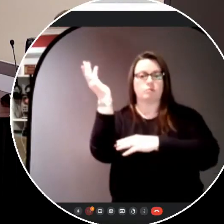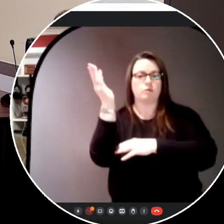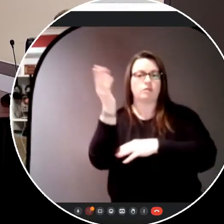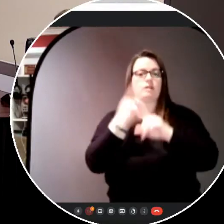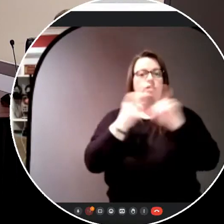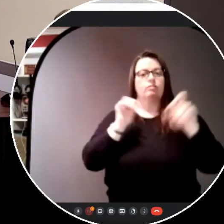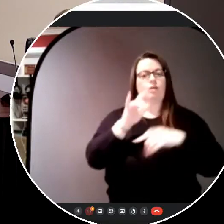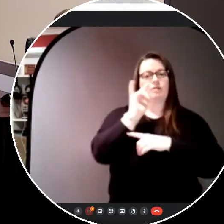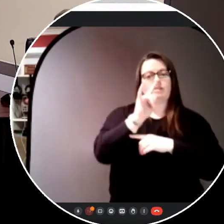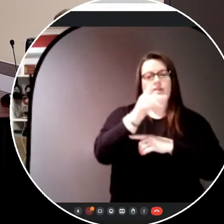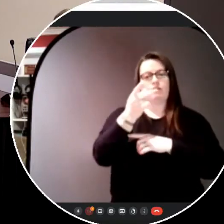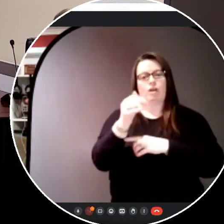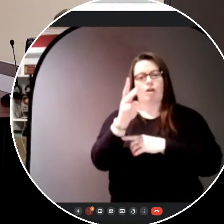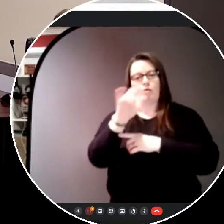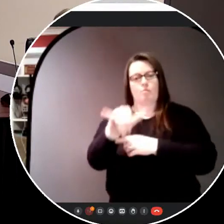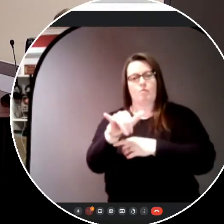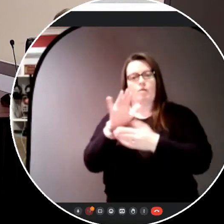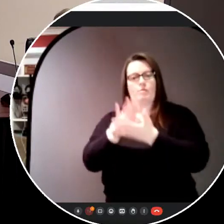School Council.